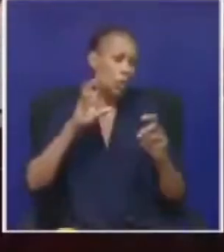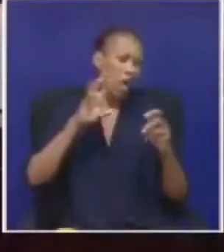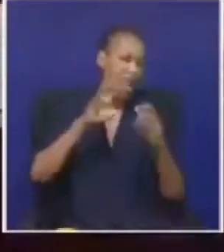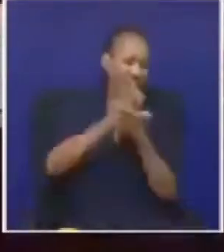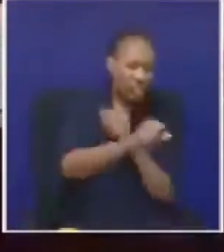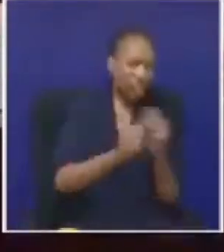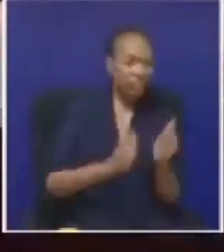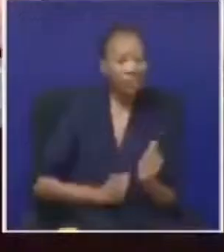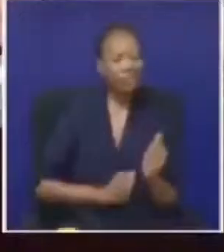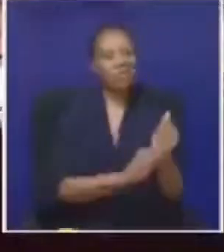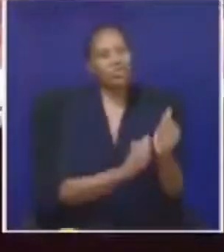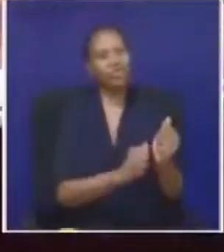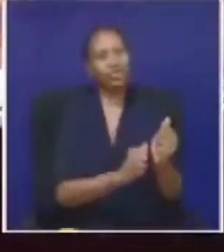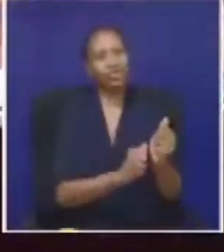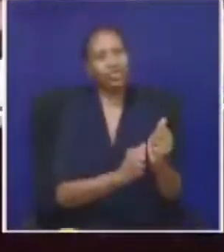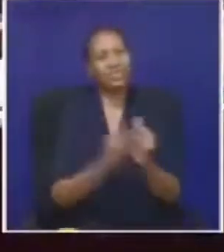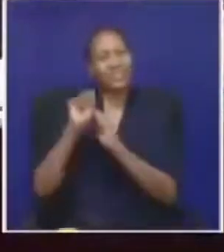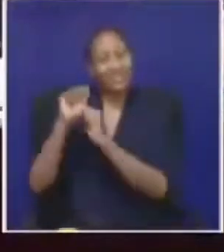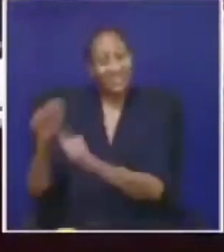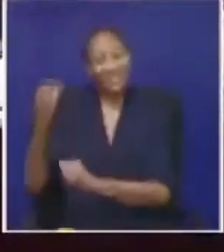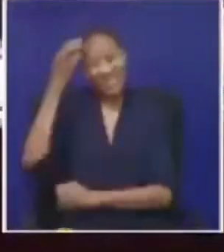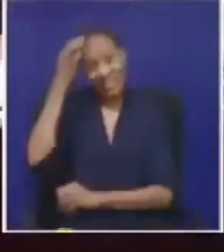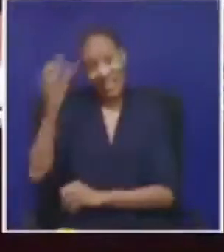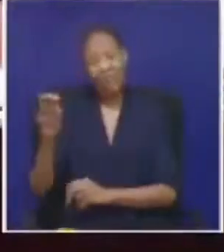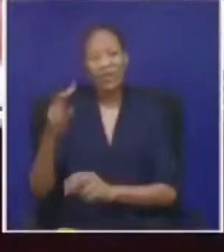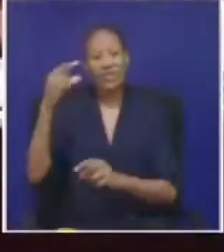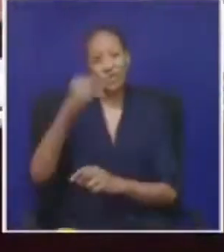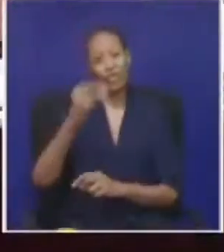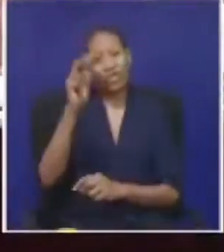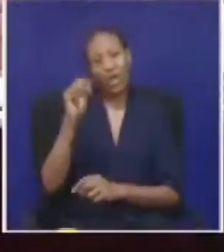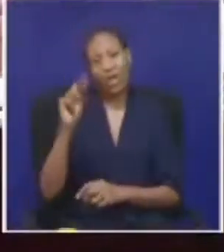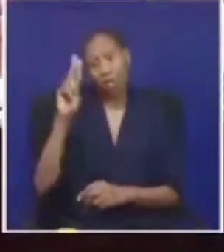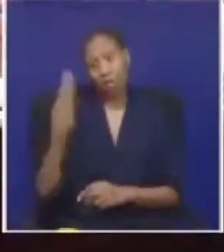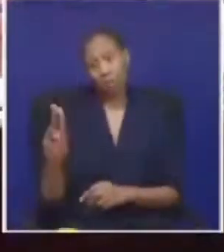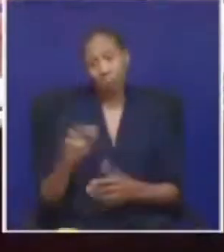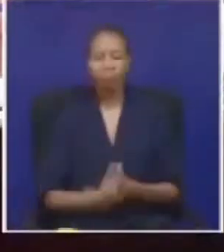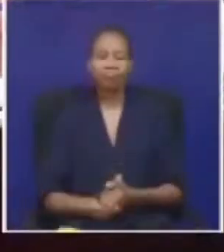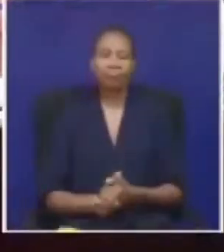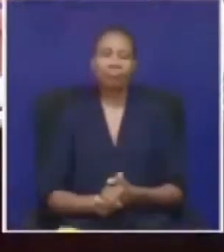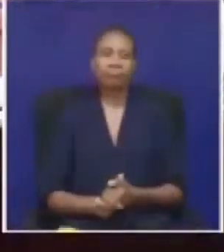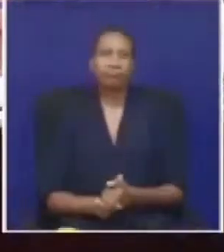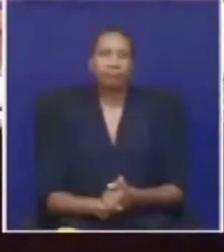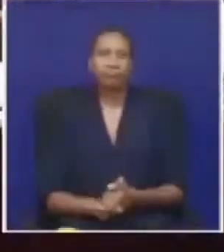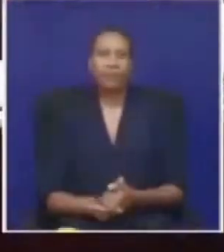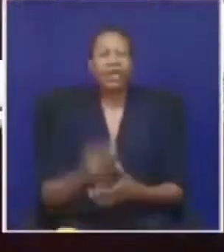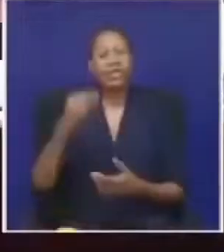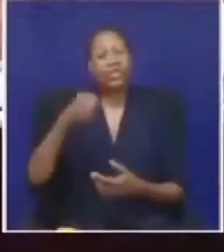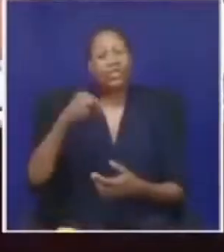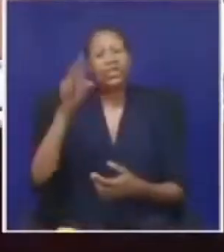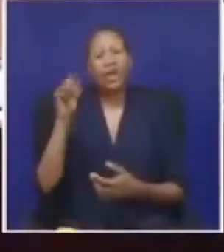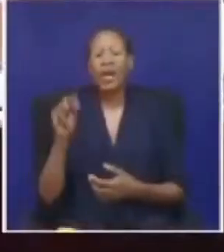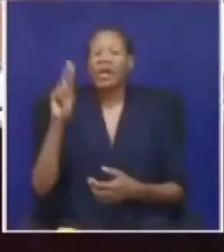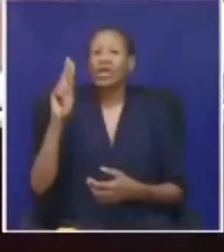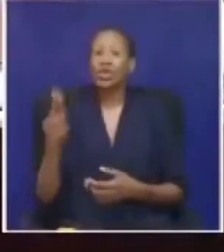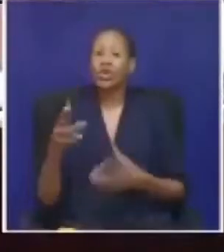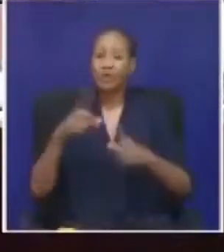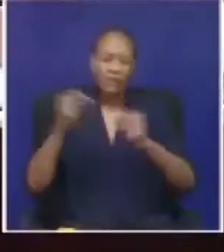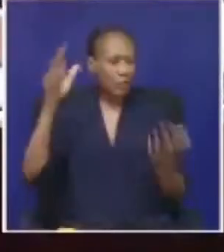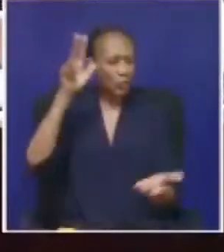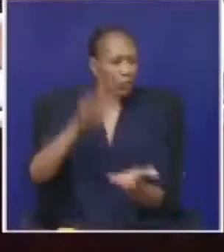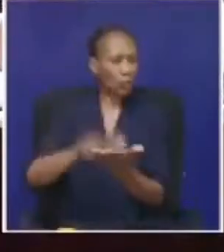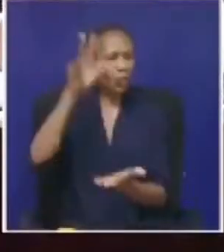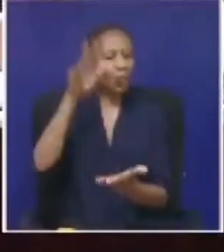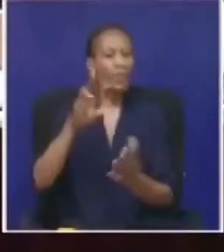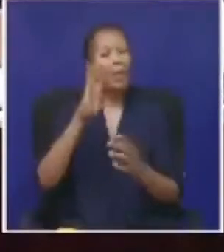strategic priorities of the Government of National Unity. The Government of National Unity has adopted